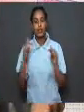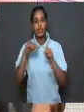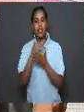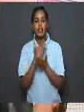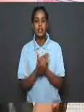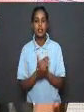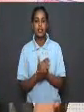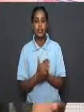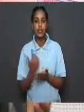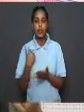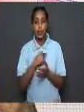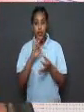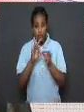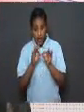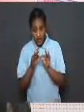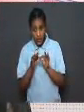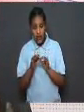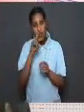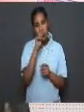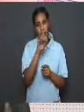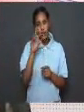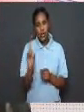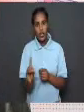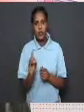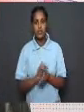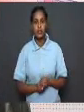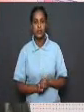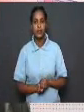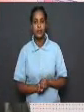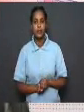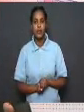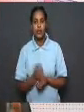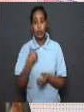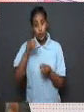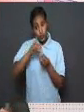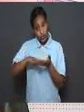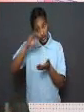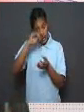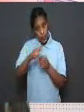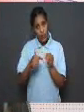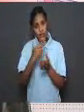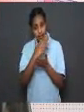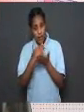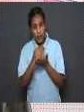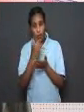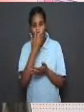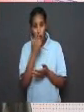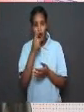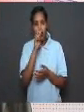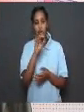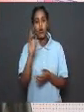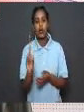In today's lesson, we defined thermodynamics. We also learned about some